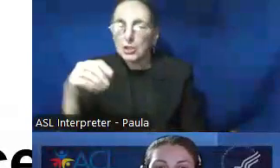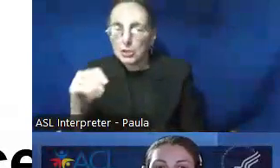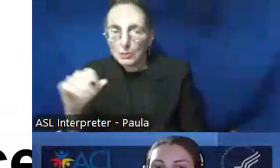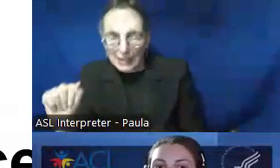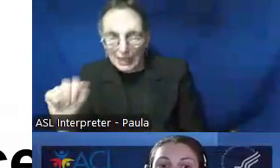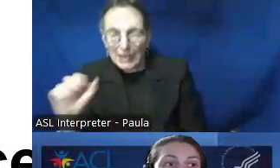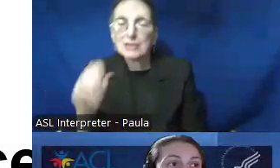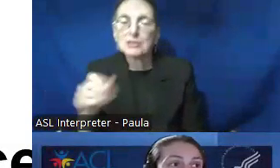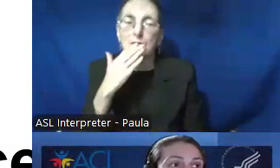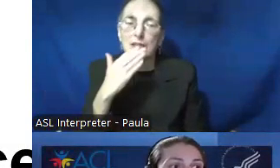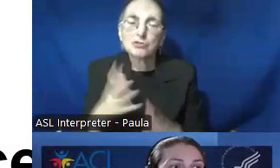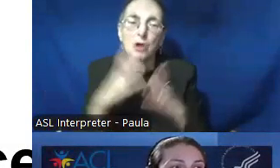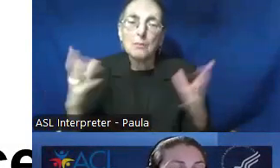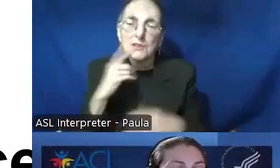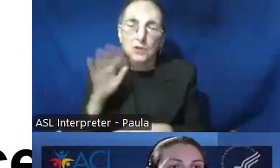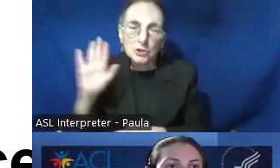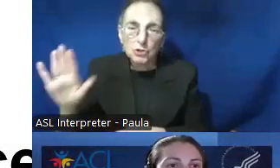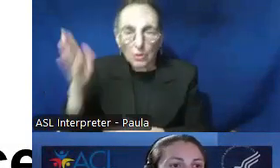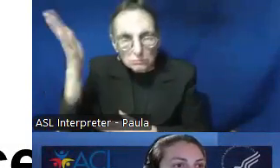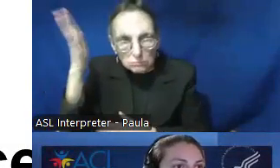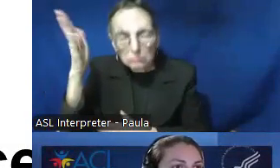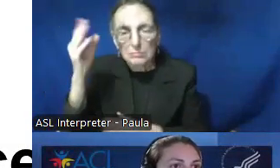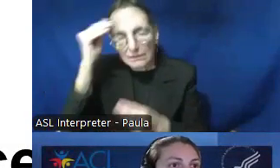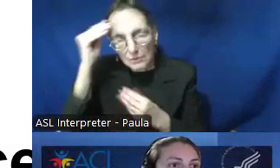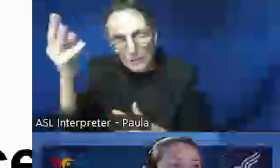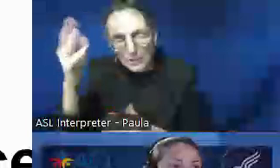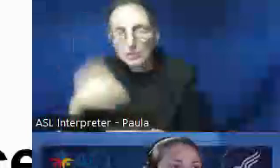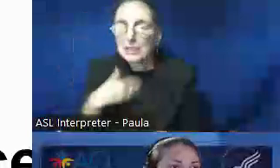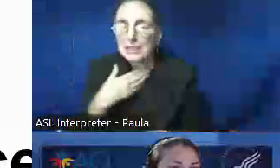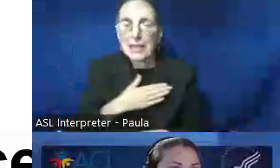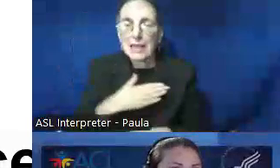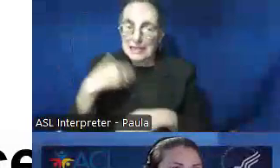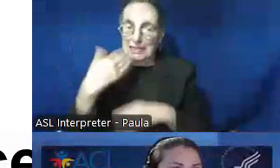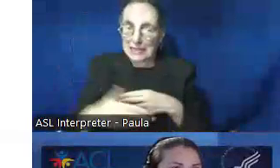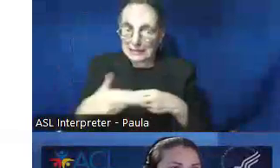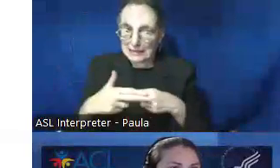for that information. Can I see the next slide, please?